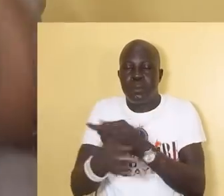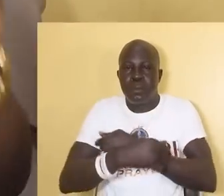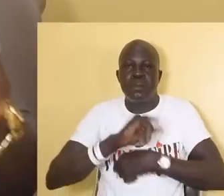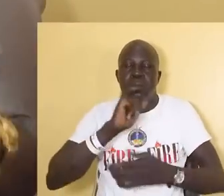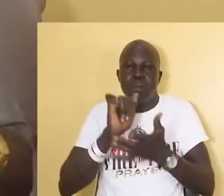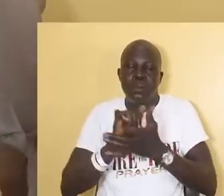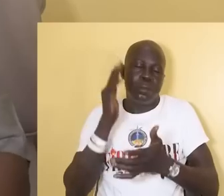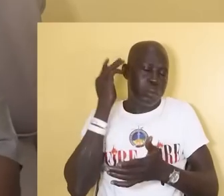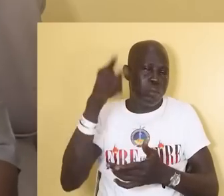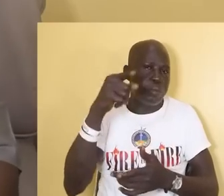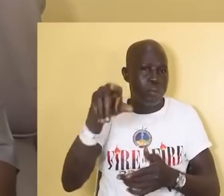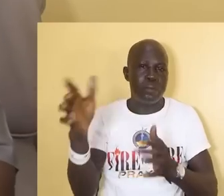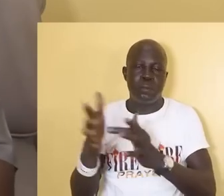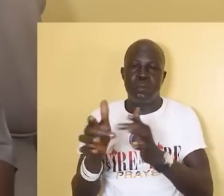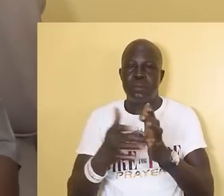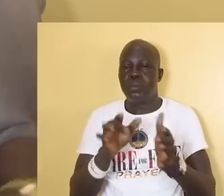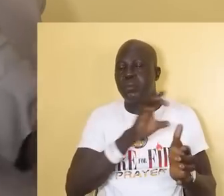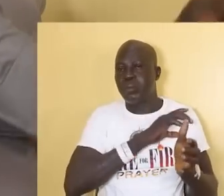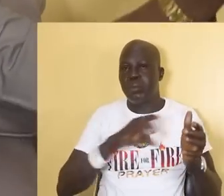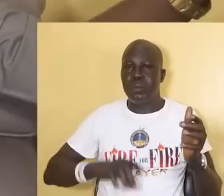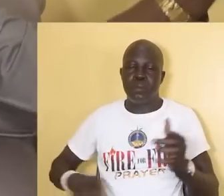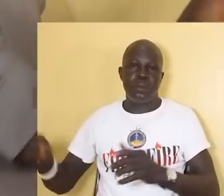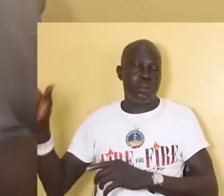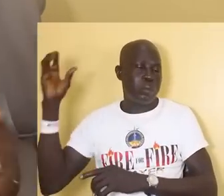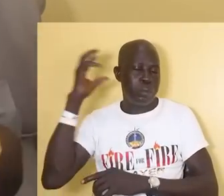be that day for you in Jesus Christ.